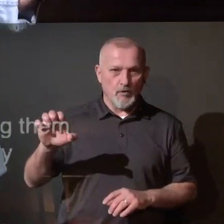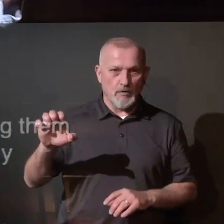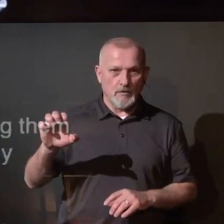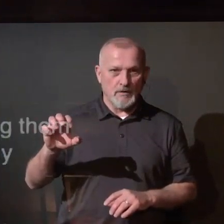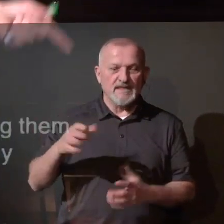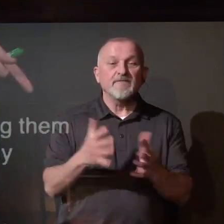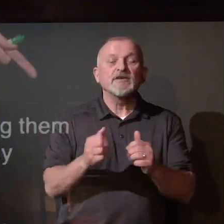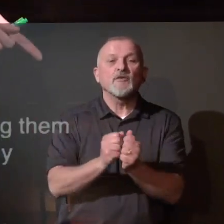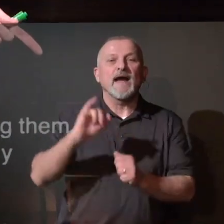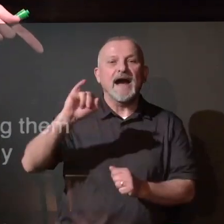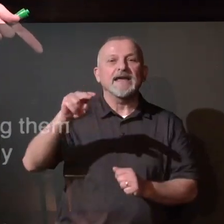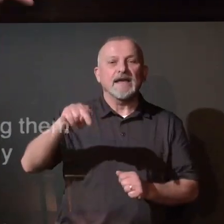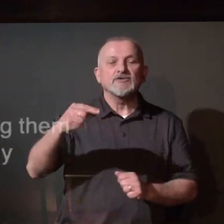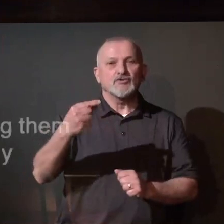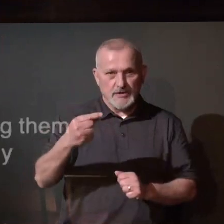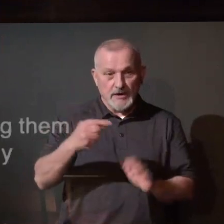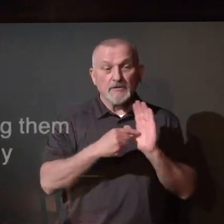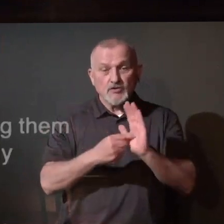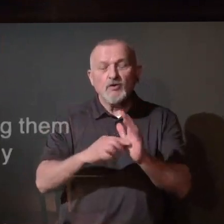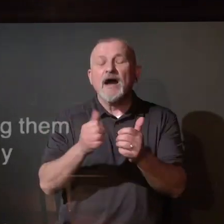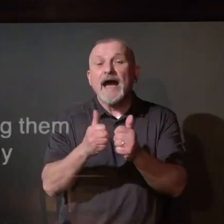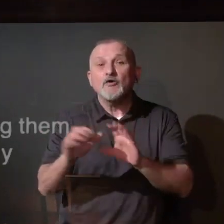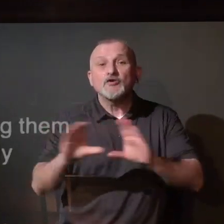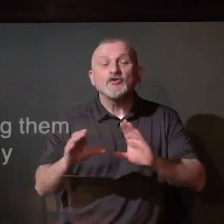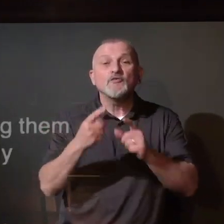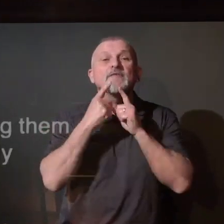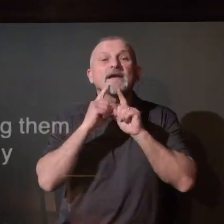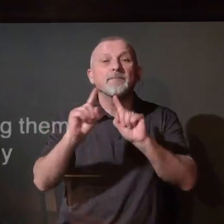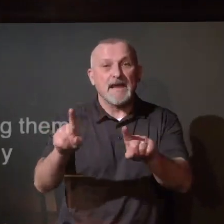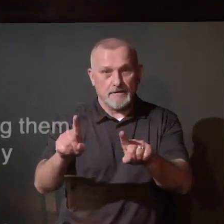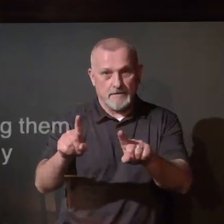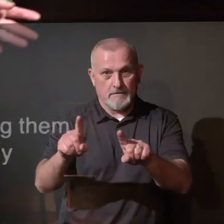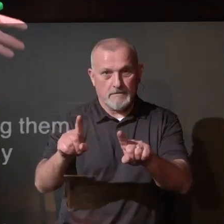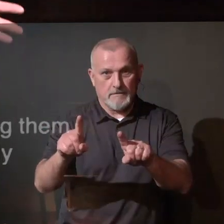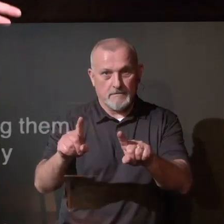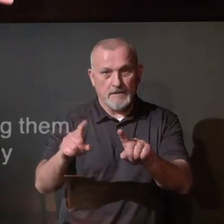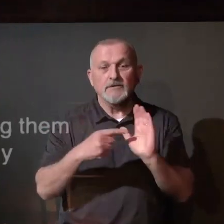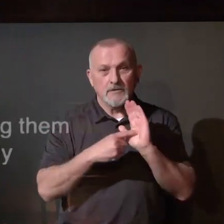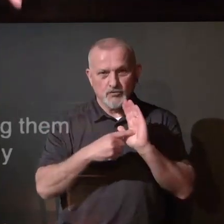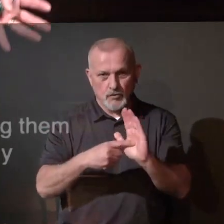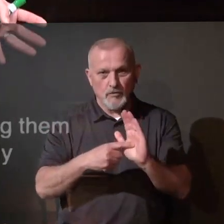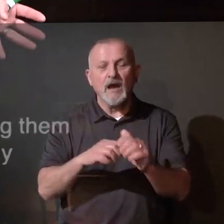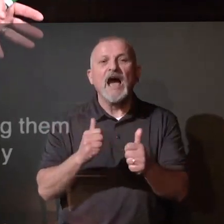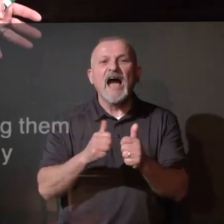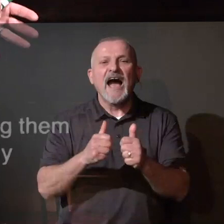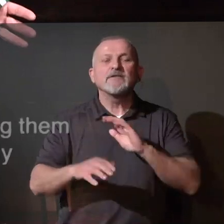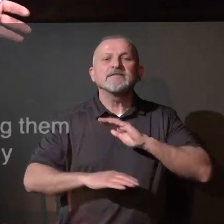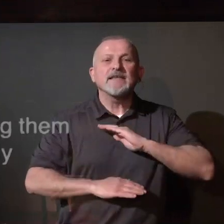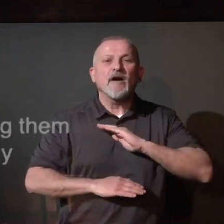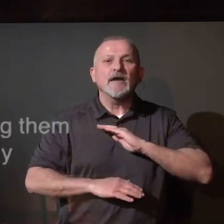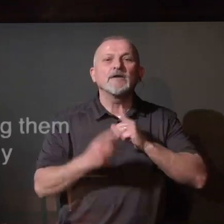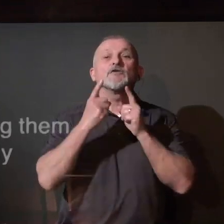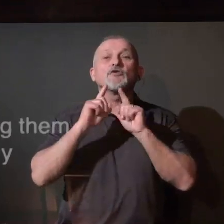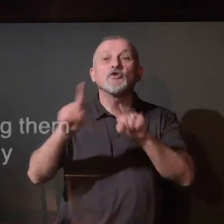fulfill the command. Participles show you how to fulfill the imperative verb.